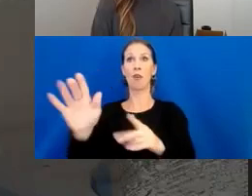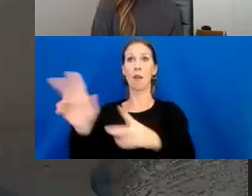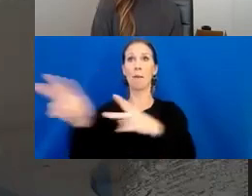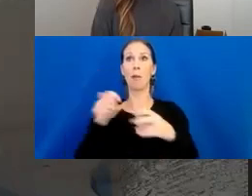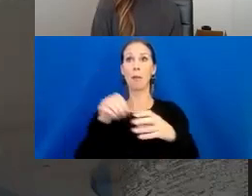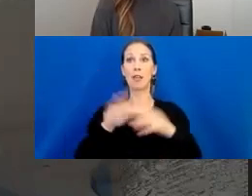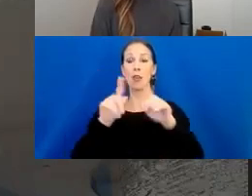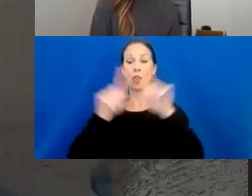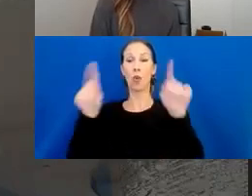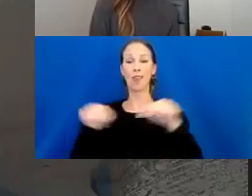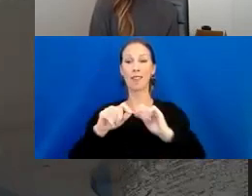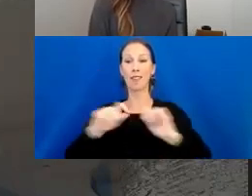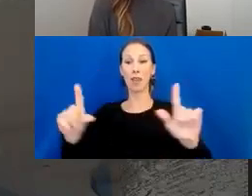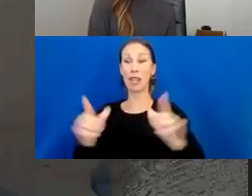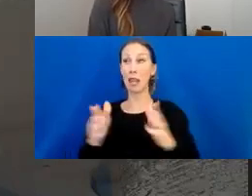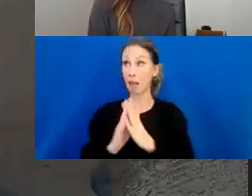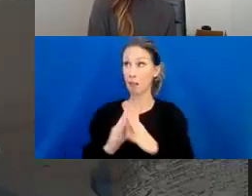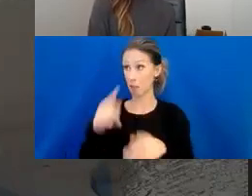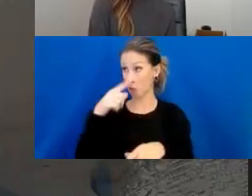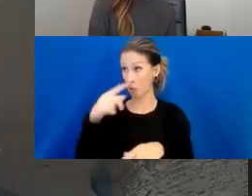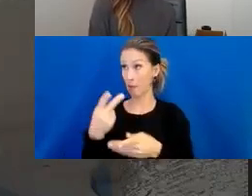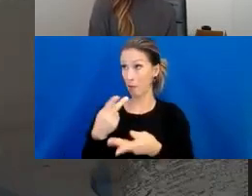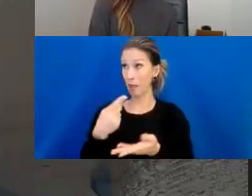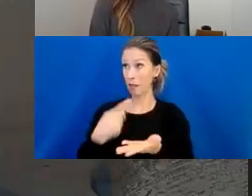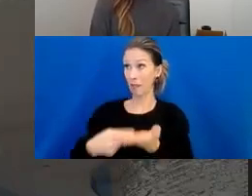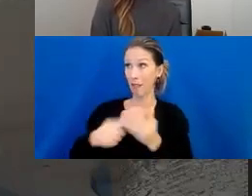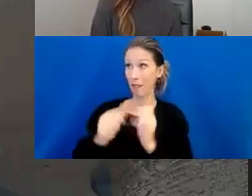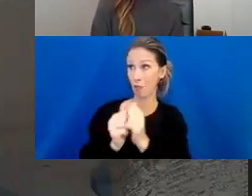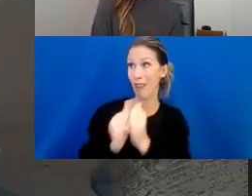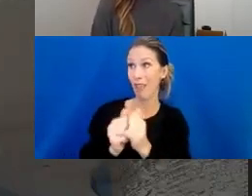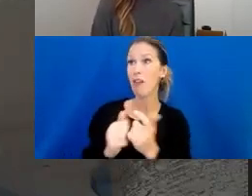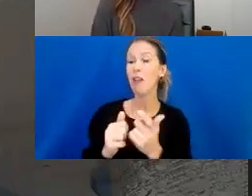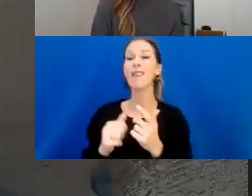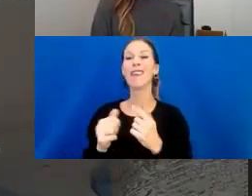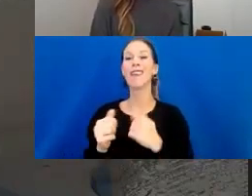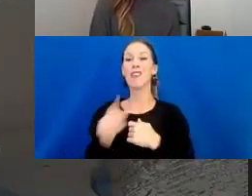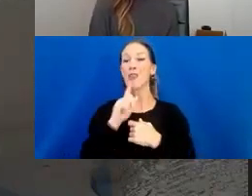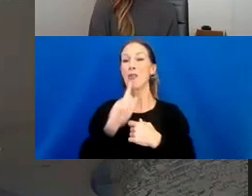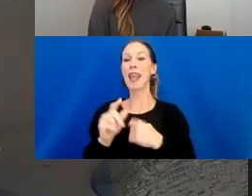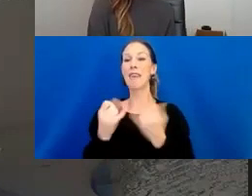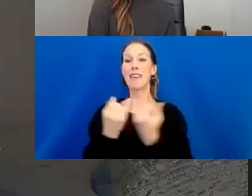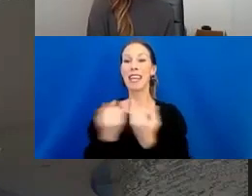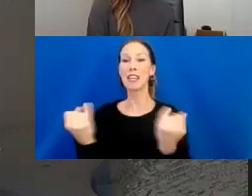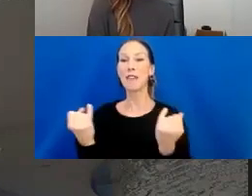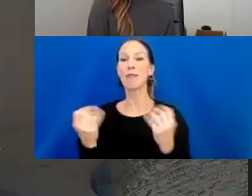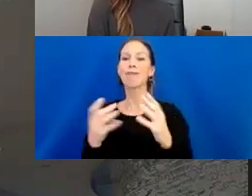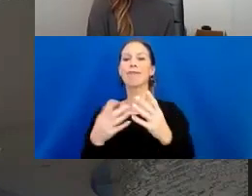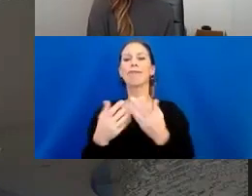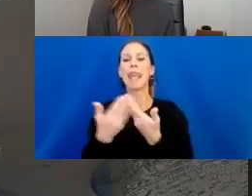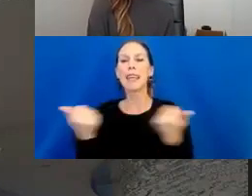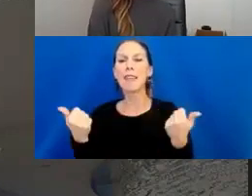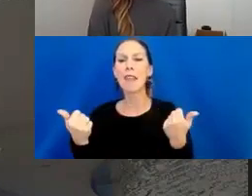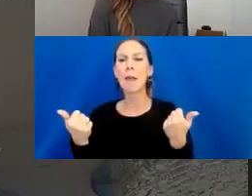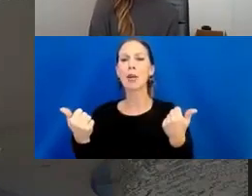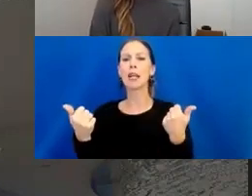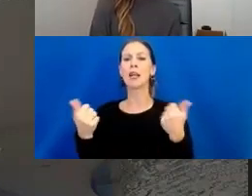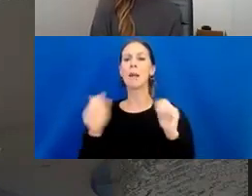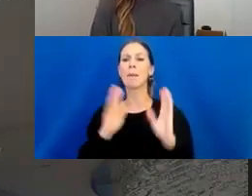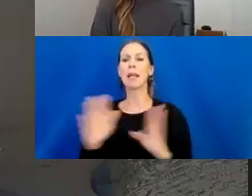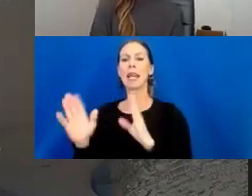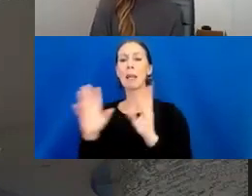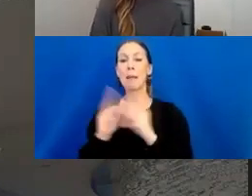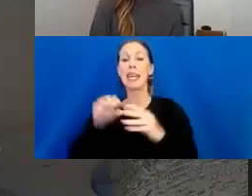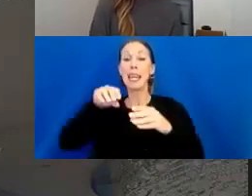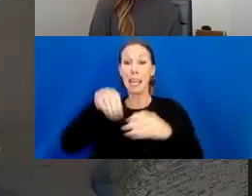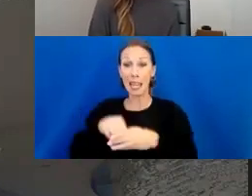we get together? Maybe you'd offer two times and then you can have your own planning meeting that's private right within the platform. You don't have to leave and